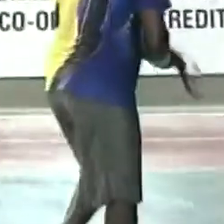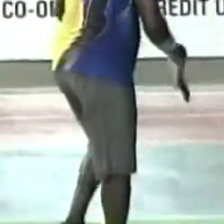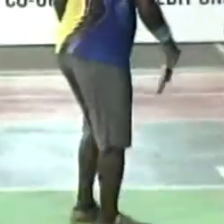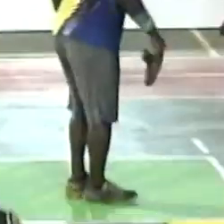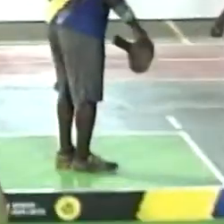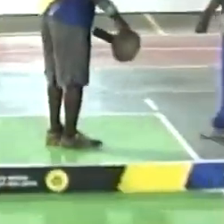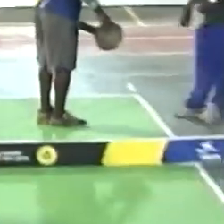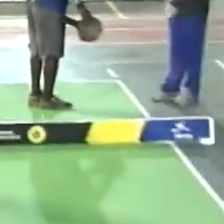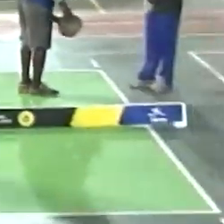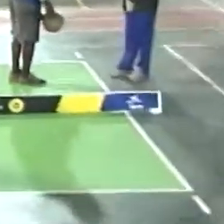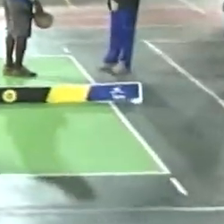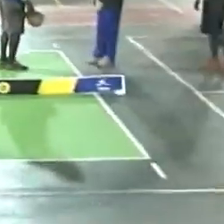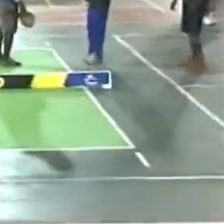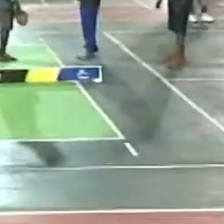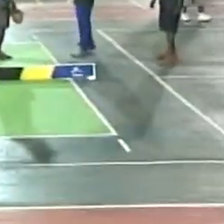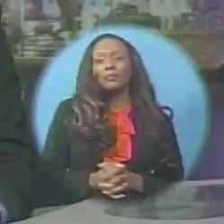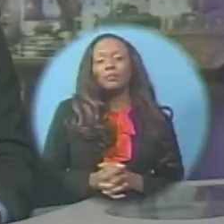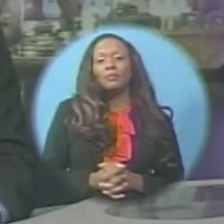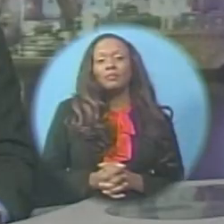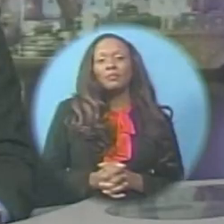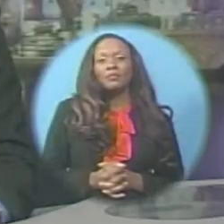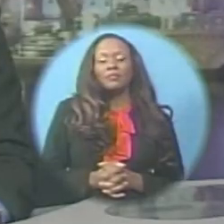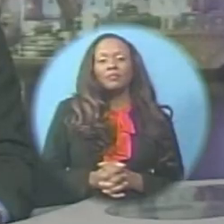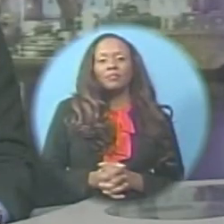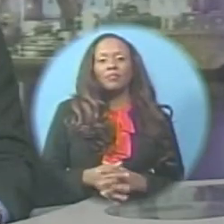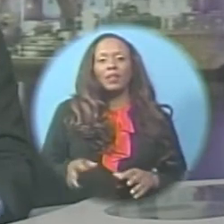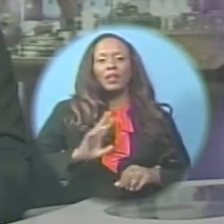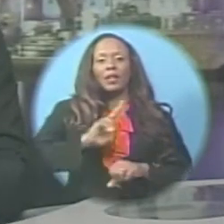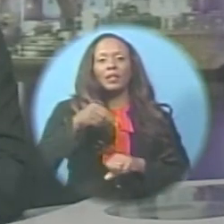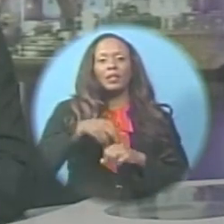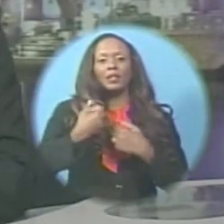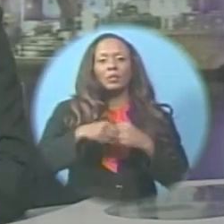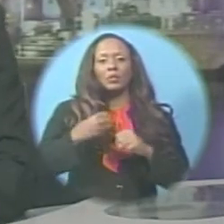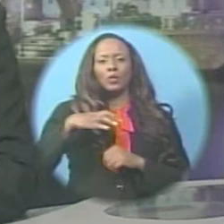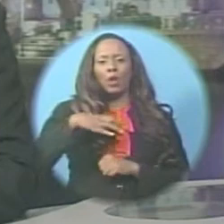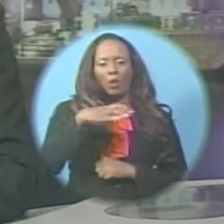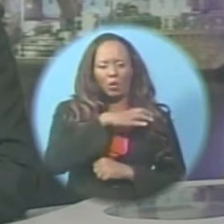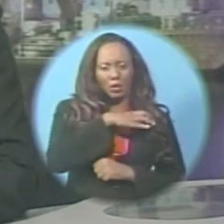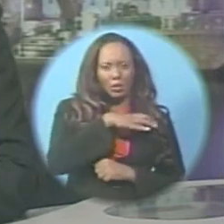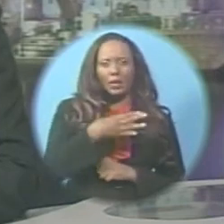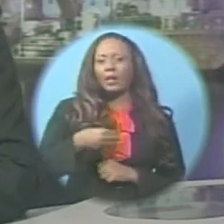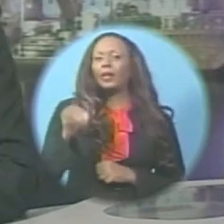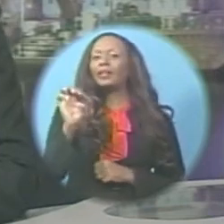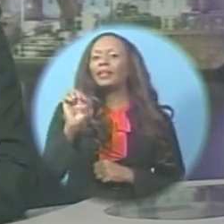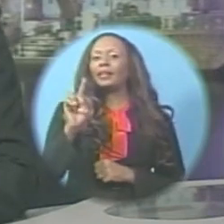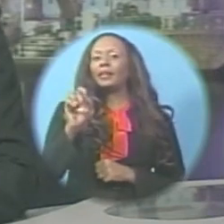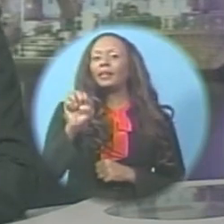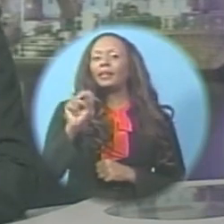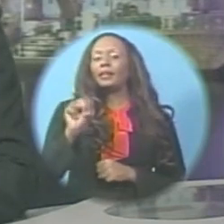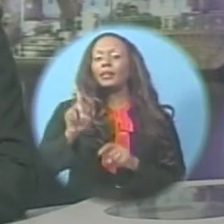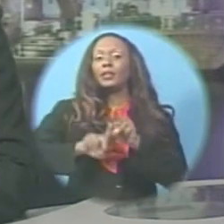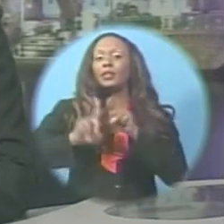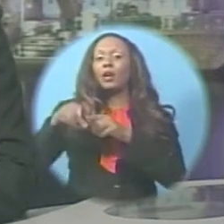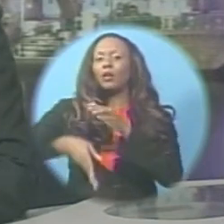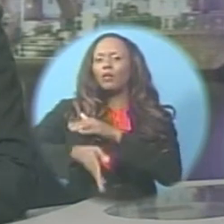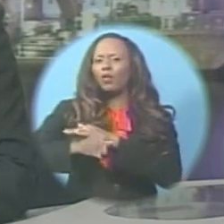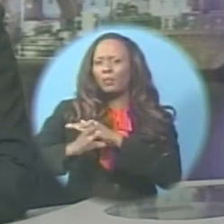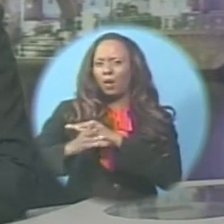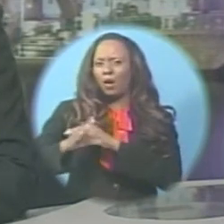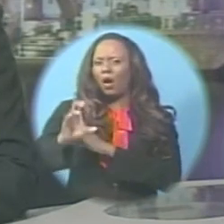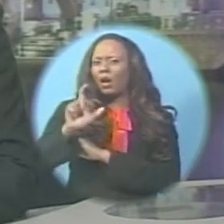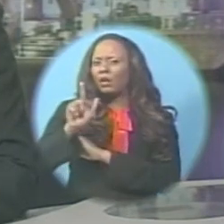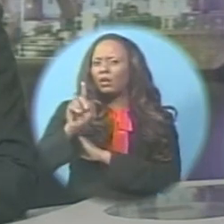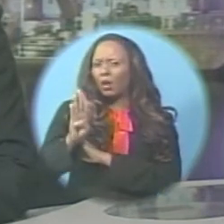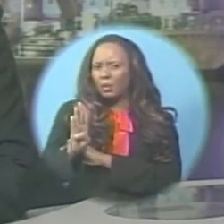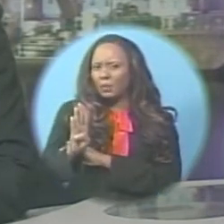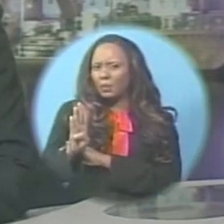21-14. Damien Best, CBC Sports. Well, thank you, Damien. Well, the National Sports Council and Eden Stars Football Club, also known